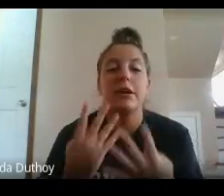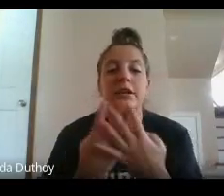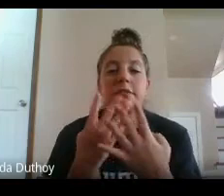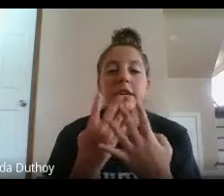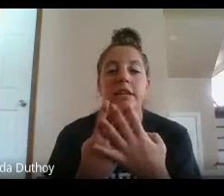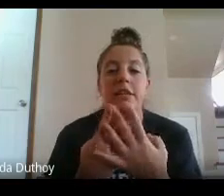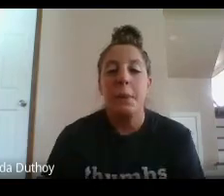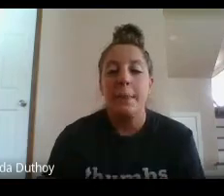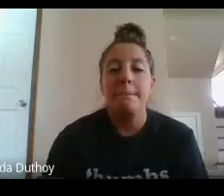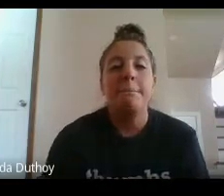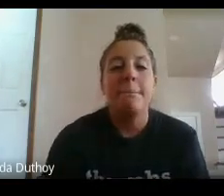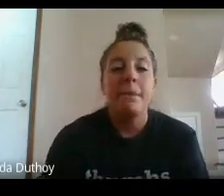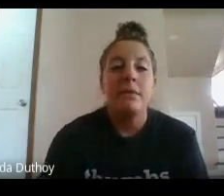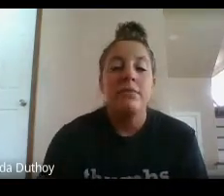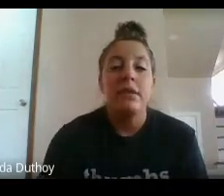like the bars, right?